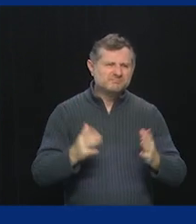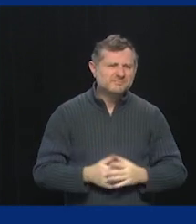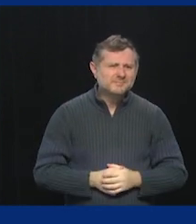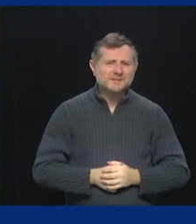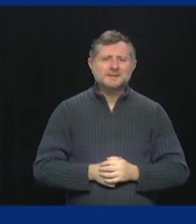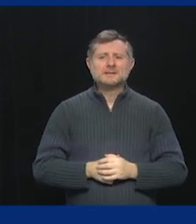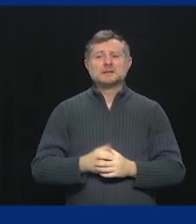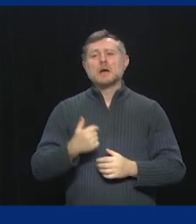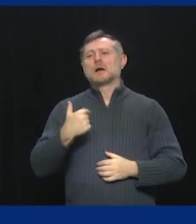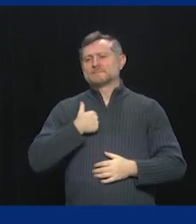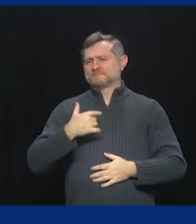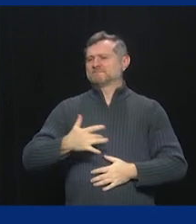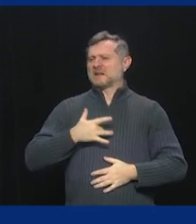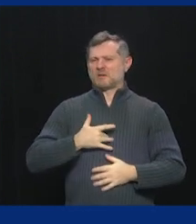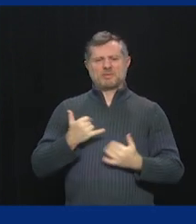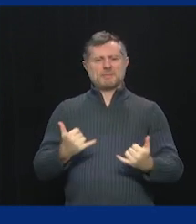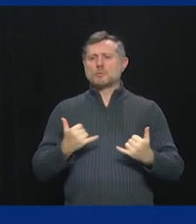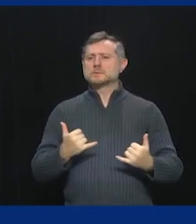so motivated